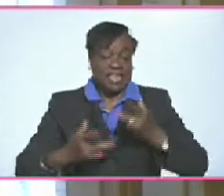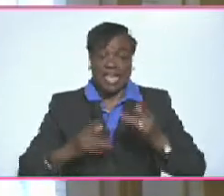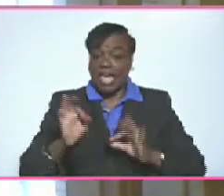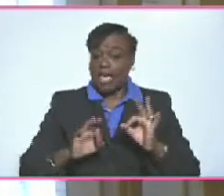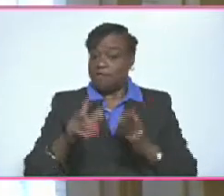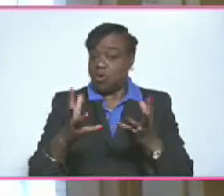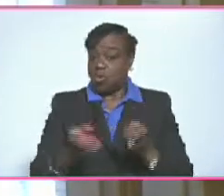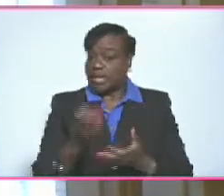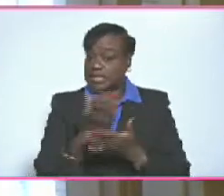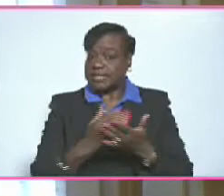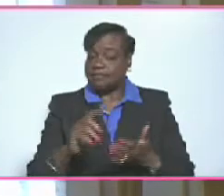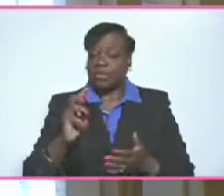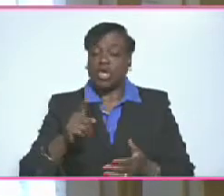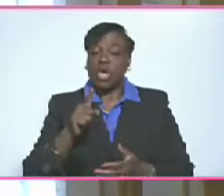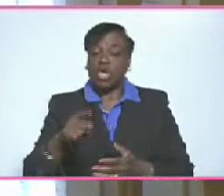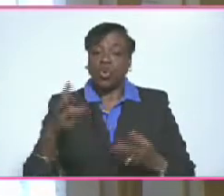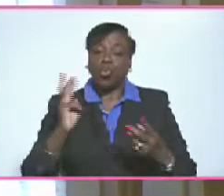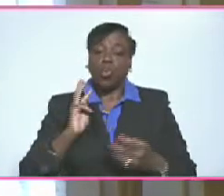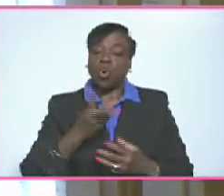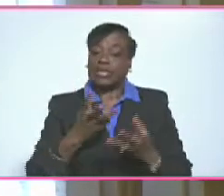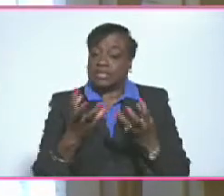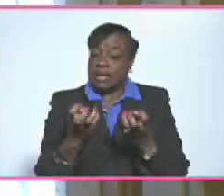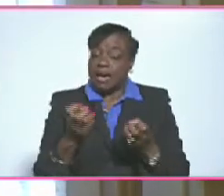us to feature, drop me a line at